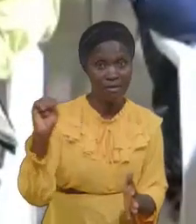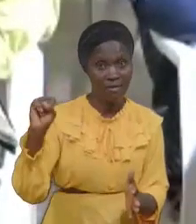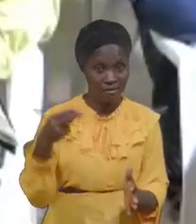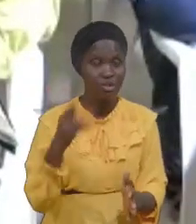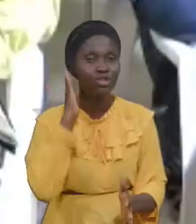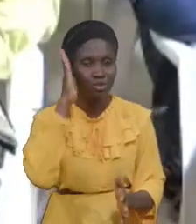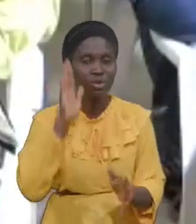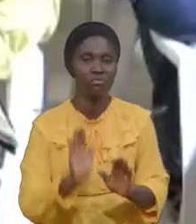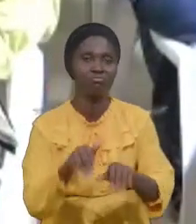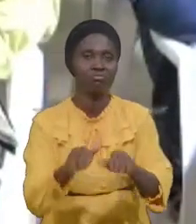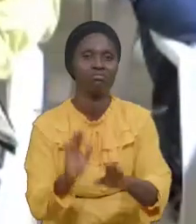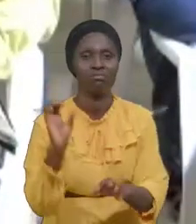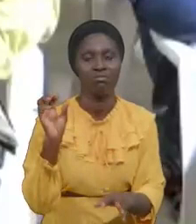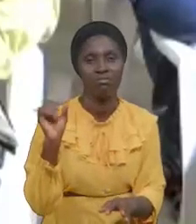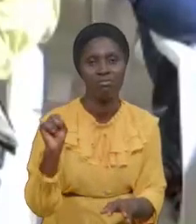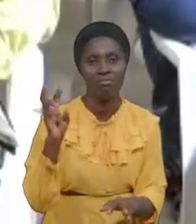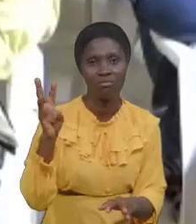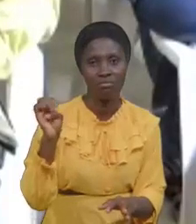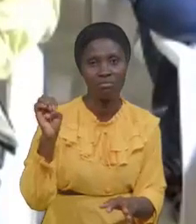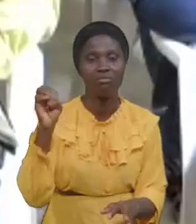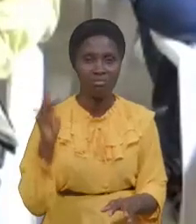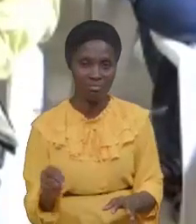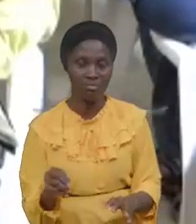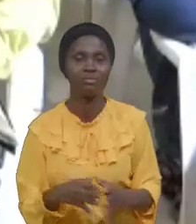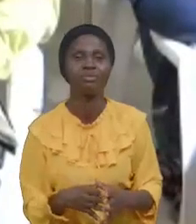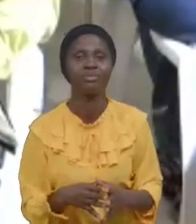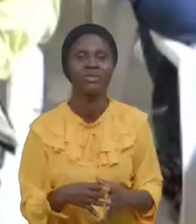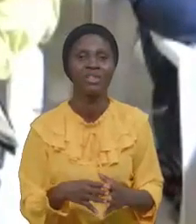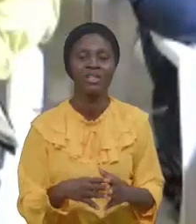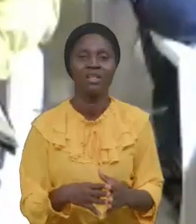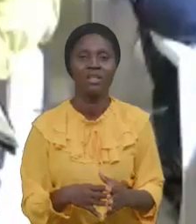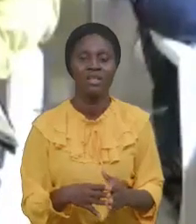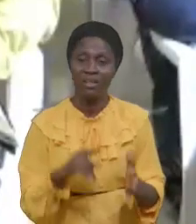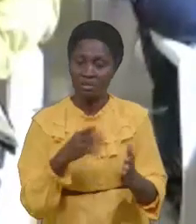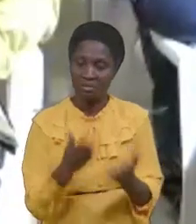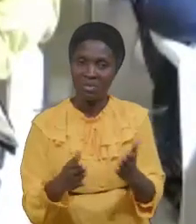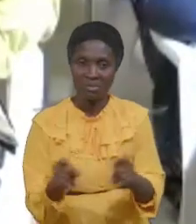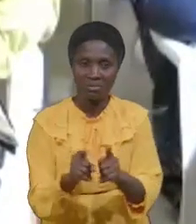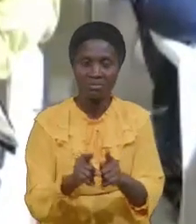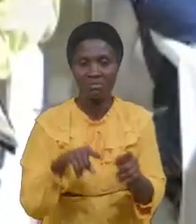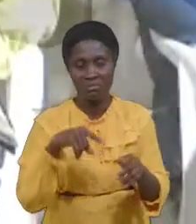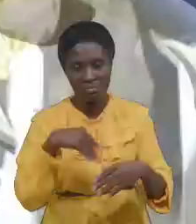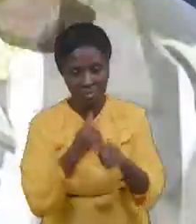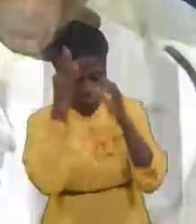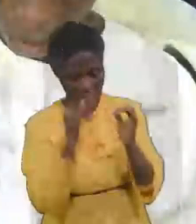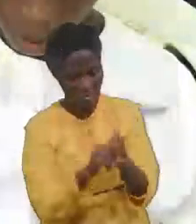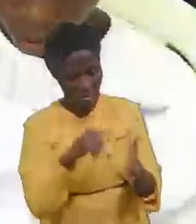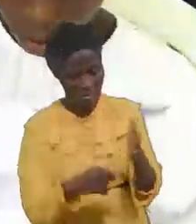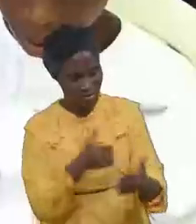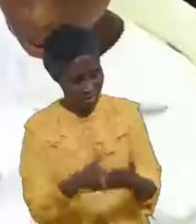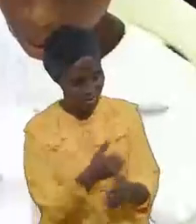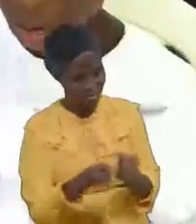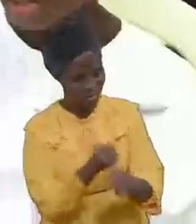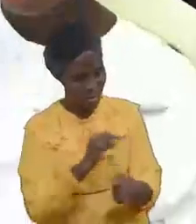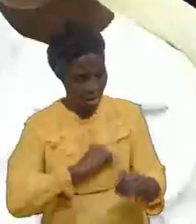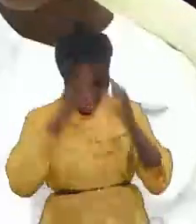bird making a vow, resolution. This new year, I make resolution,